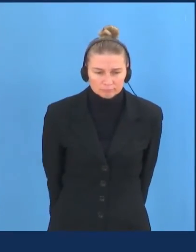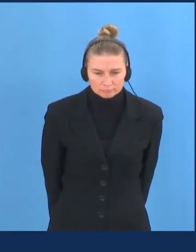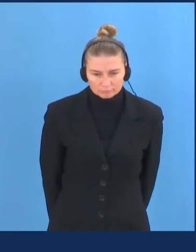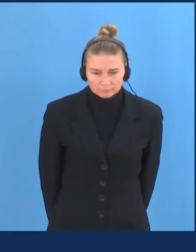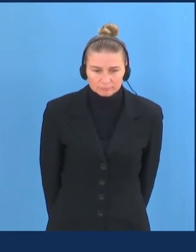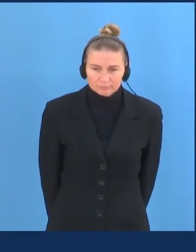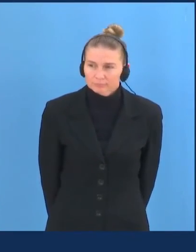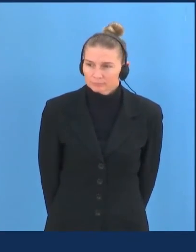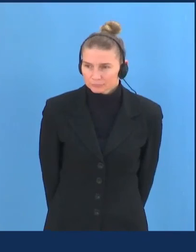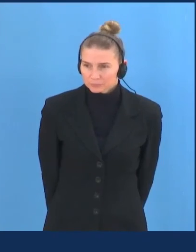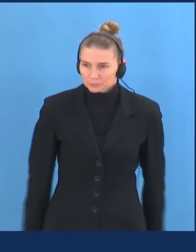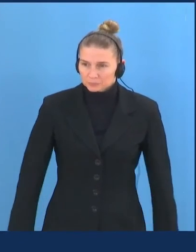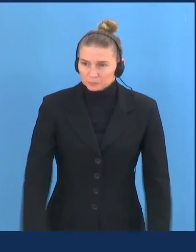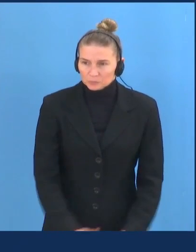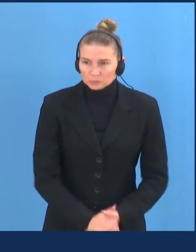Thank you.